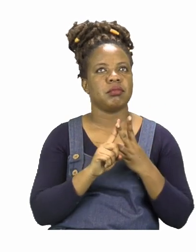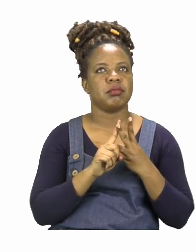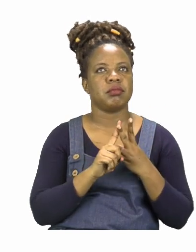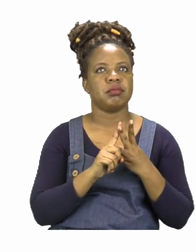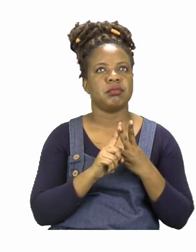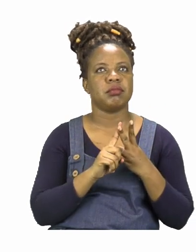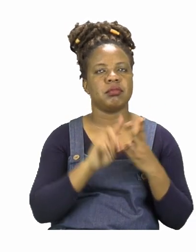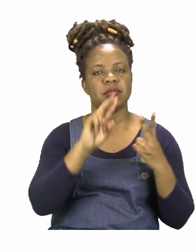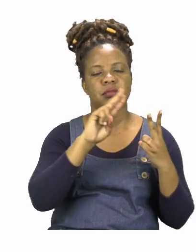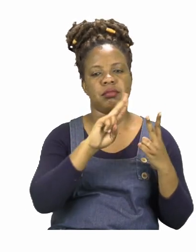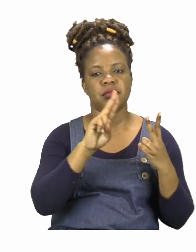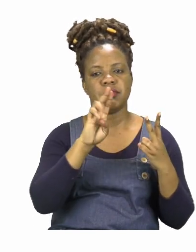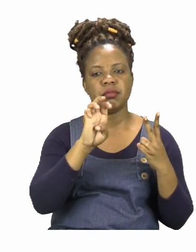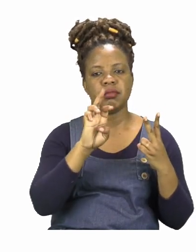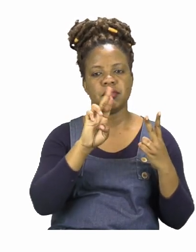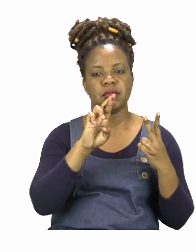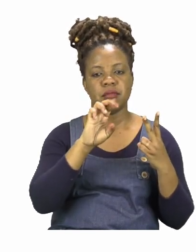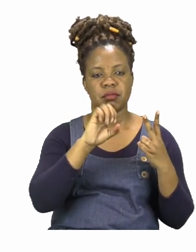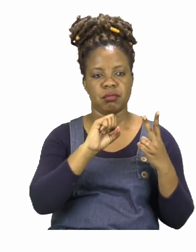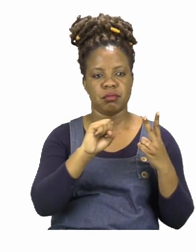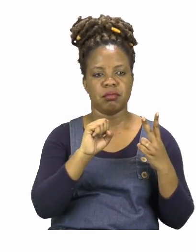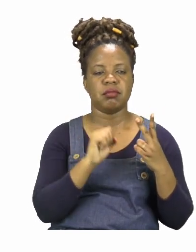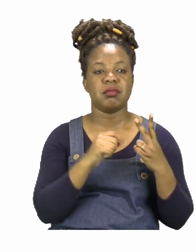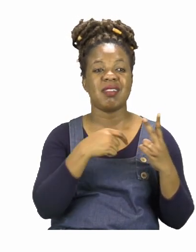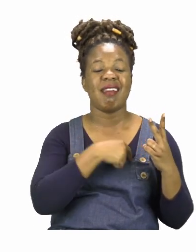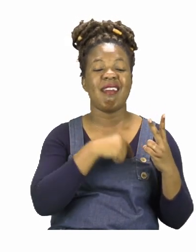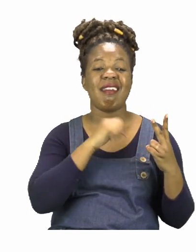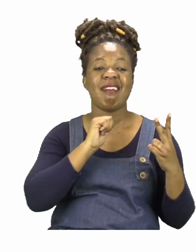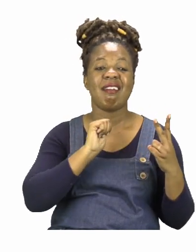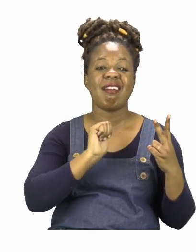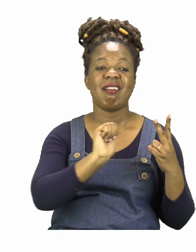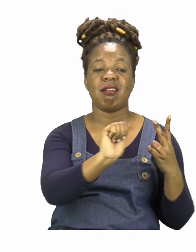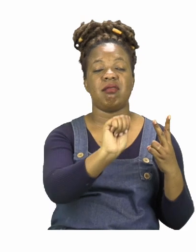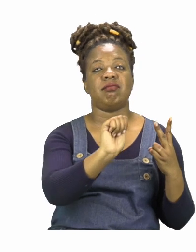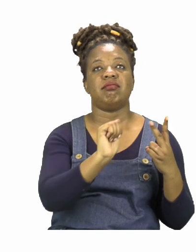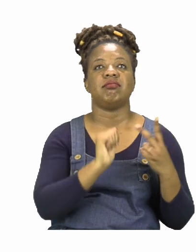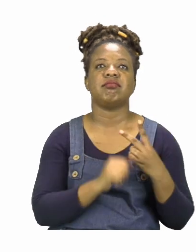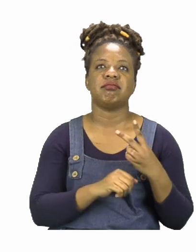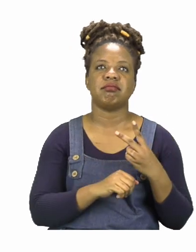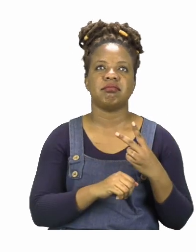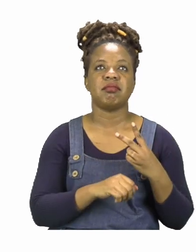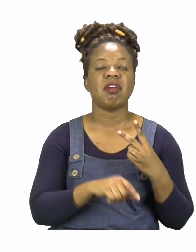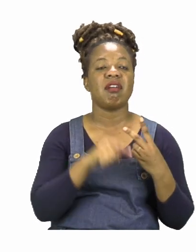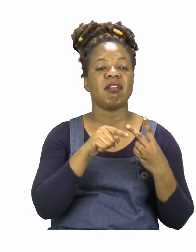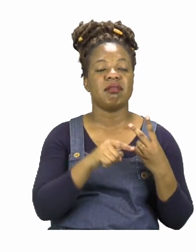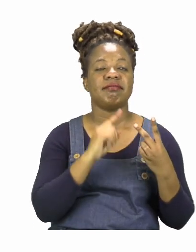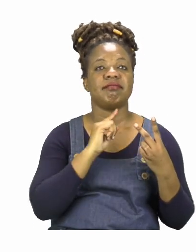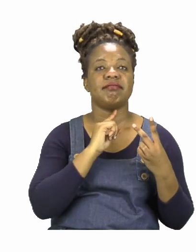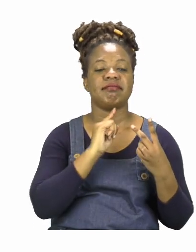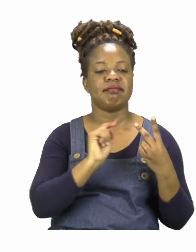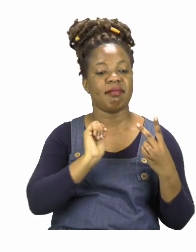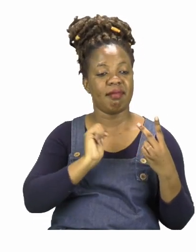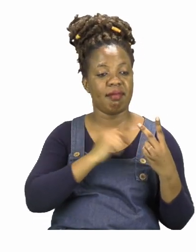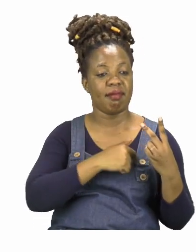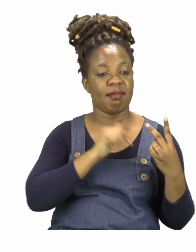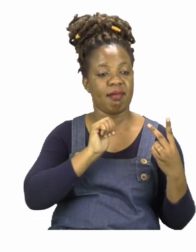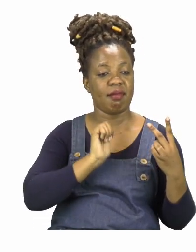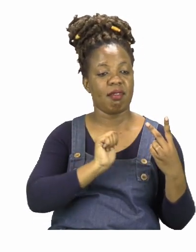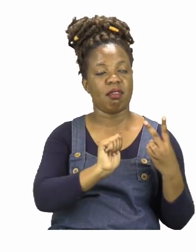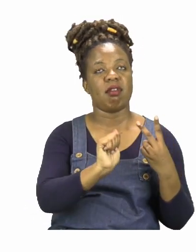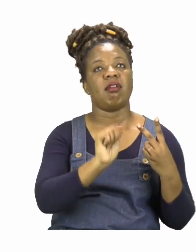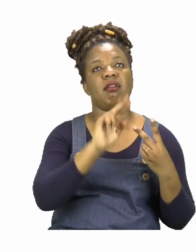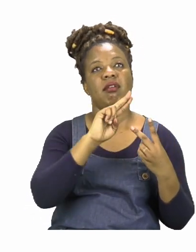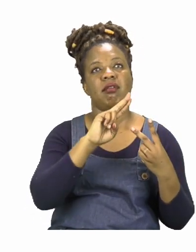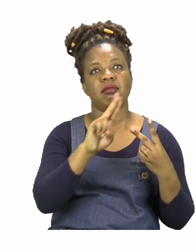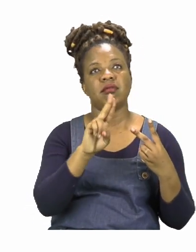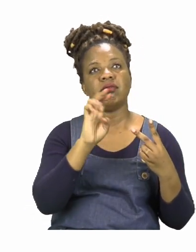is hers. This is hers. That is also correct, which